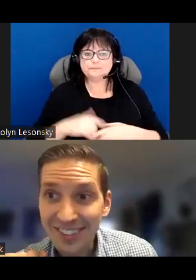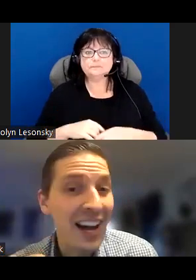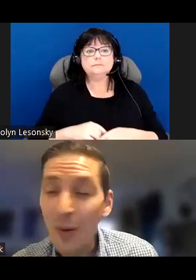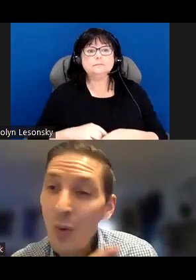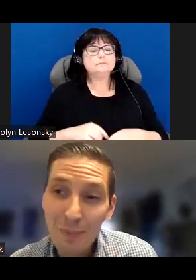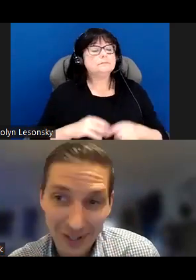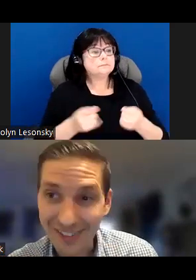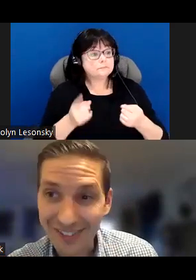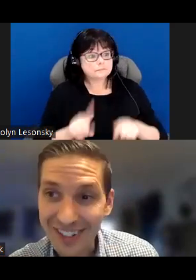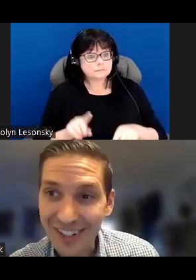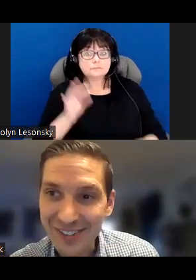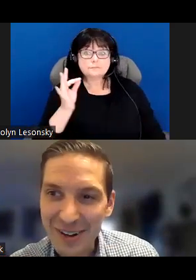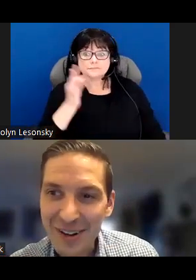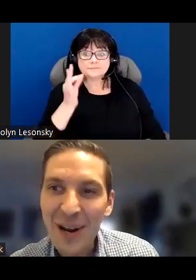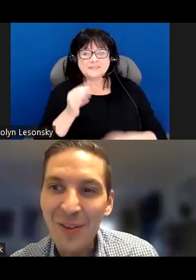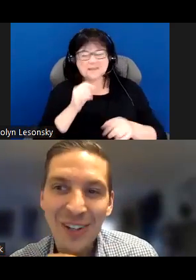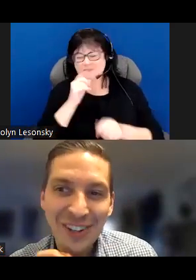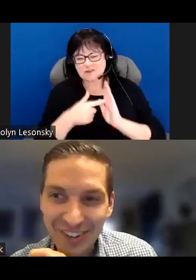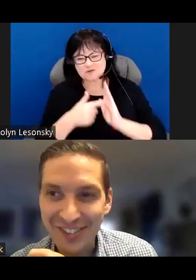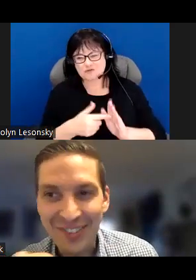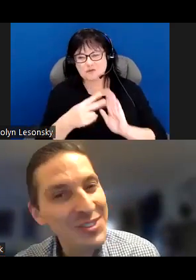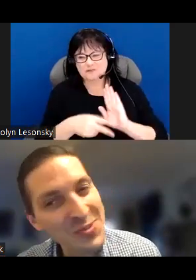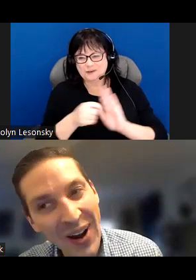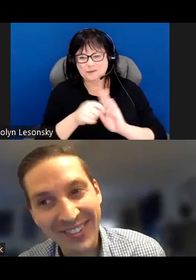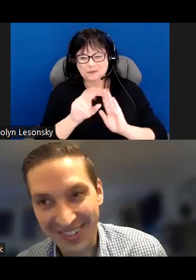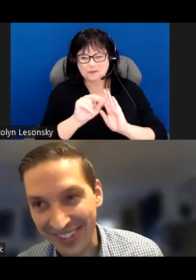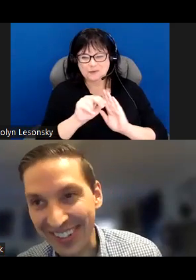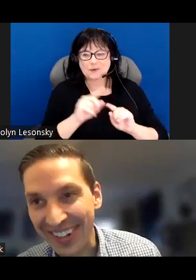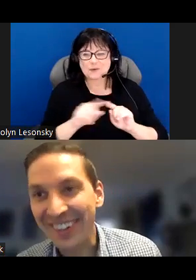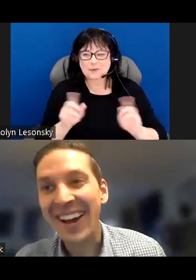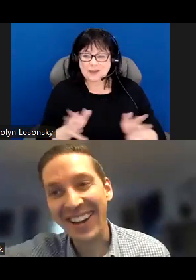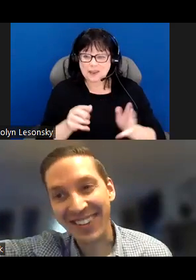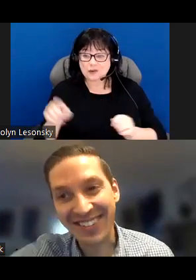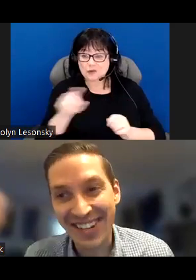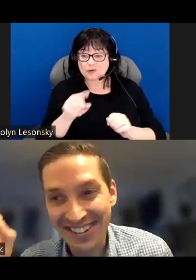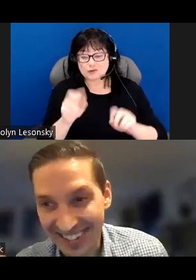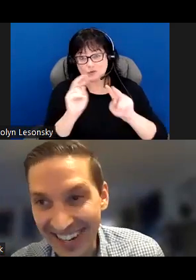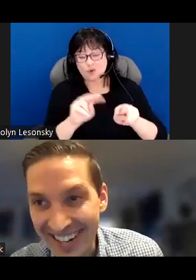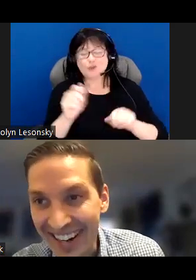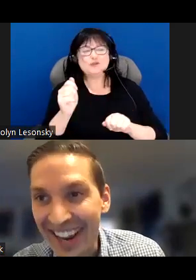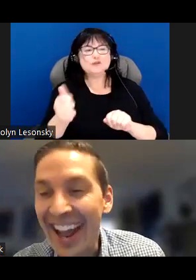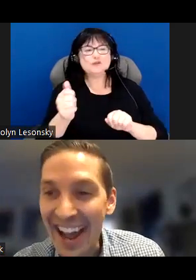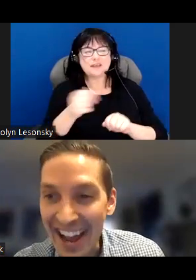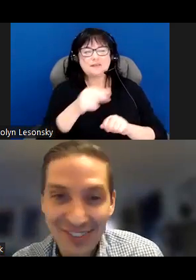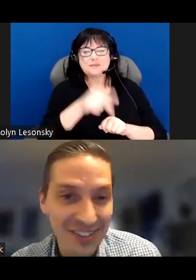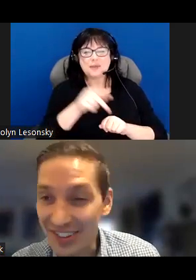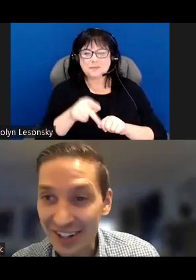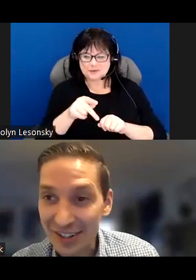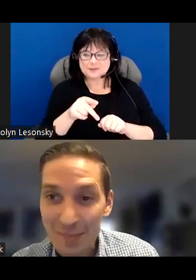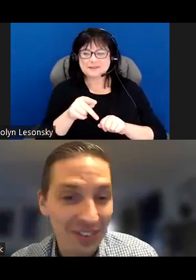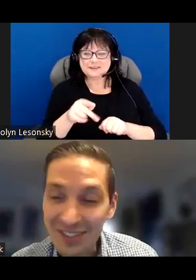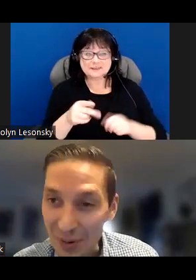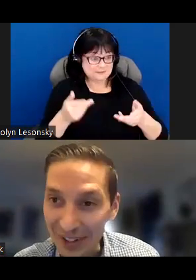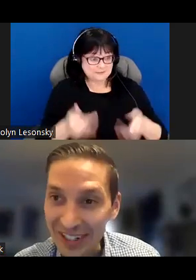Well, I won't play this video, but I will encourage you to watch the video as I send the slide deck after the